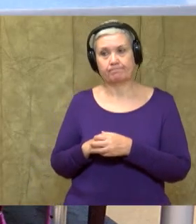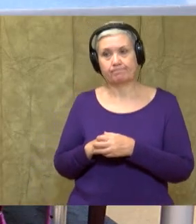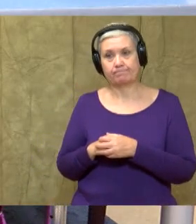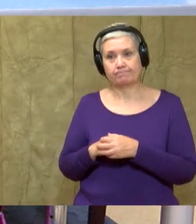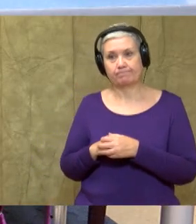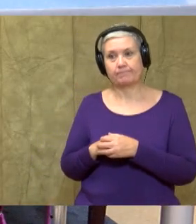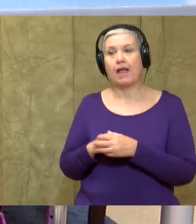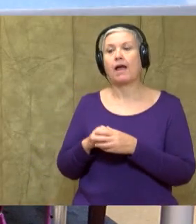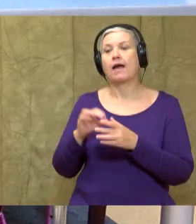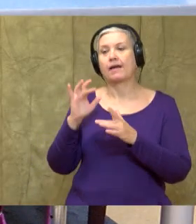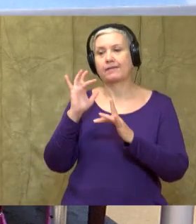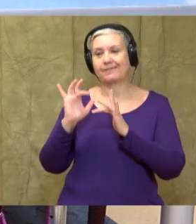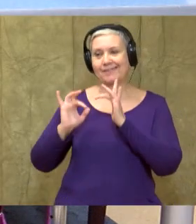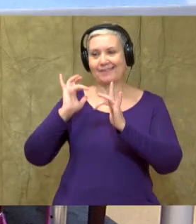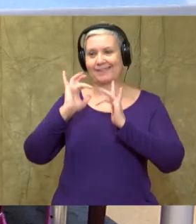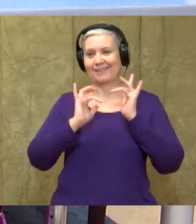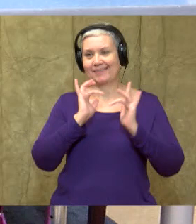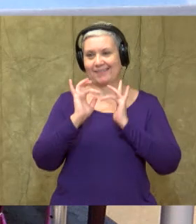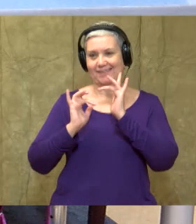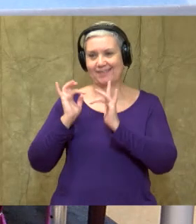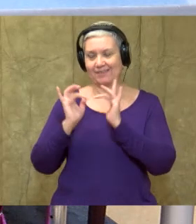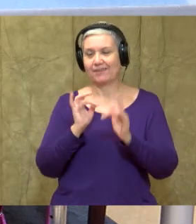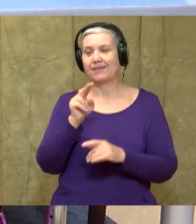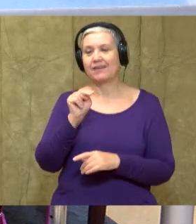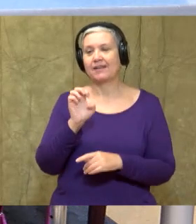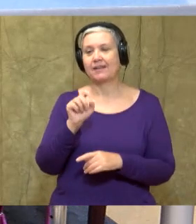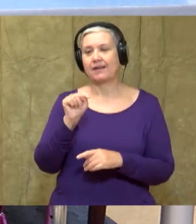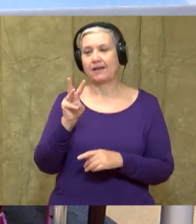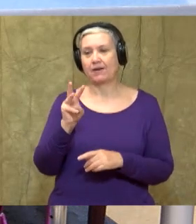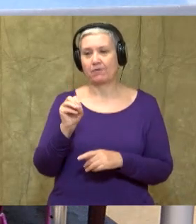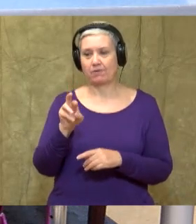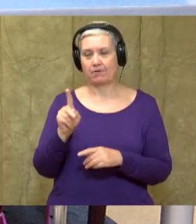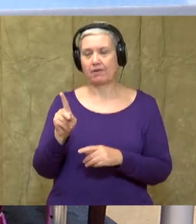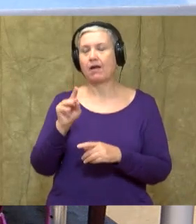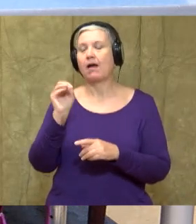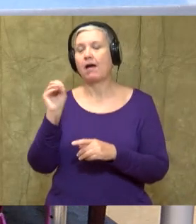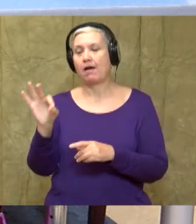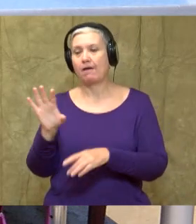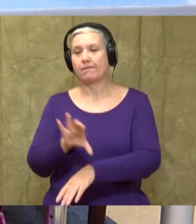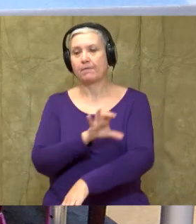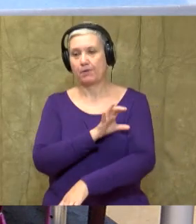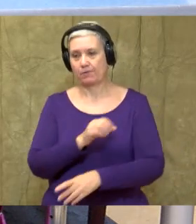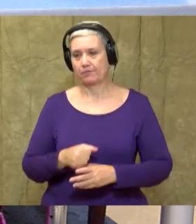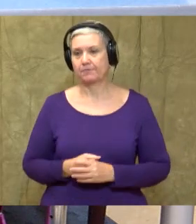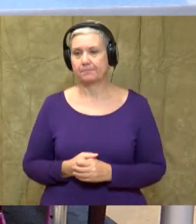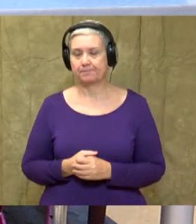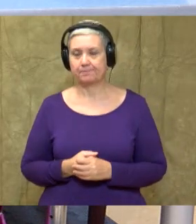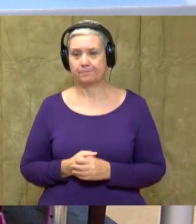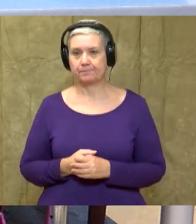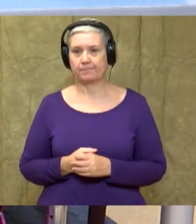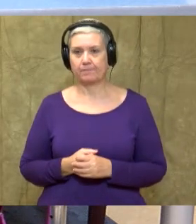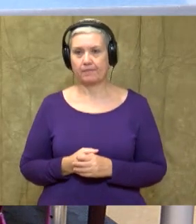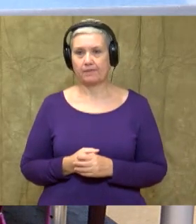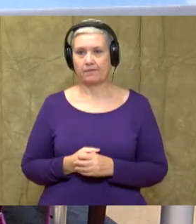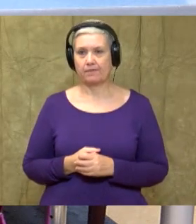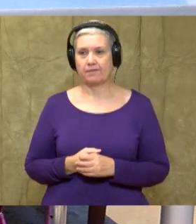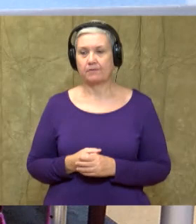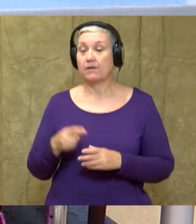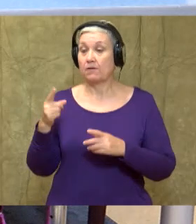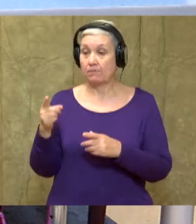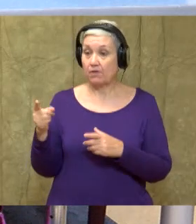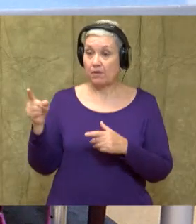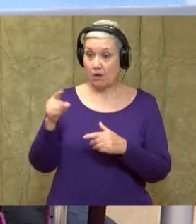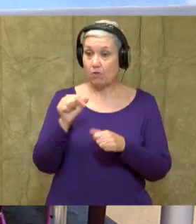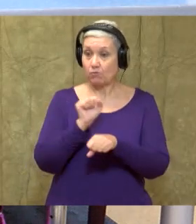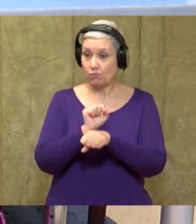Network? The internet is a global network of computers. All right, very good. For those of you that are out there working with